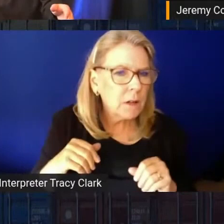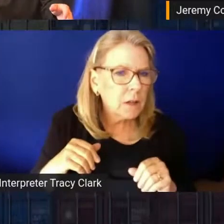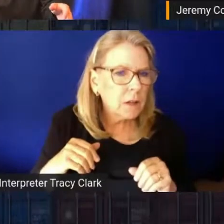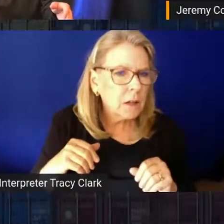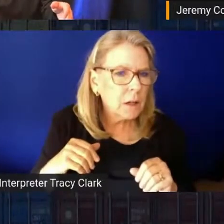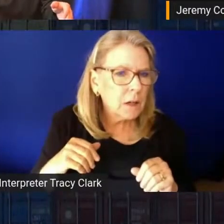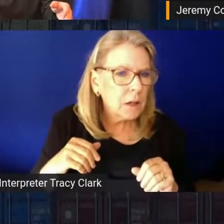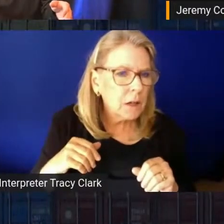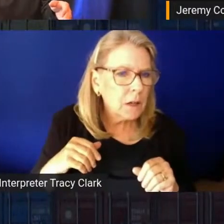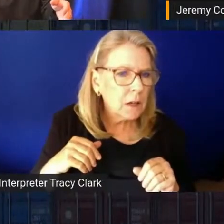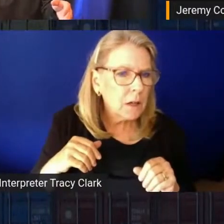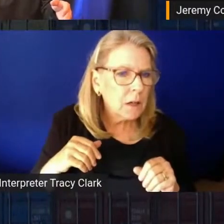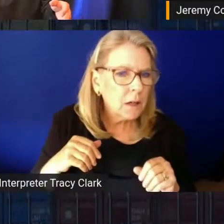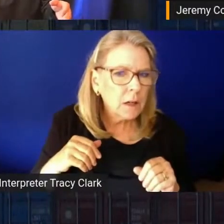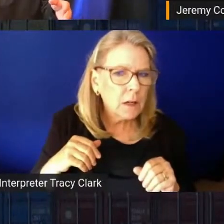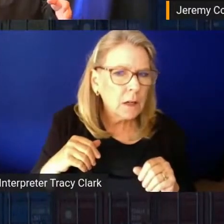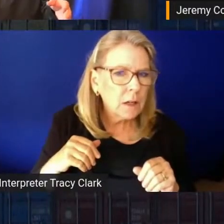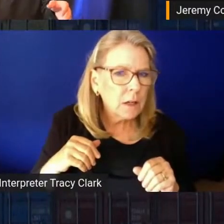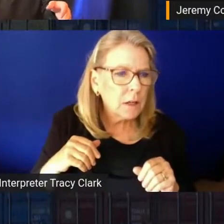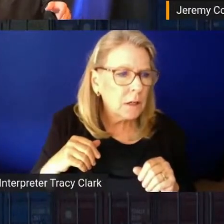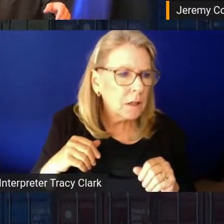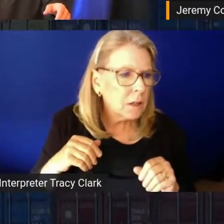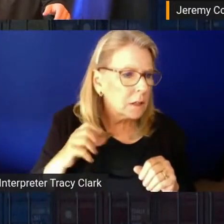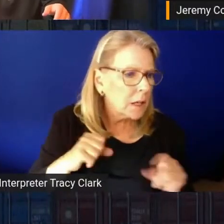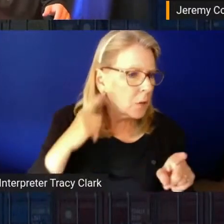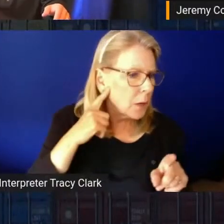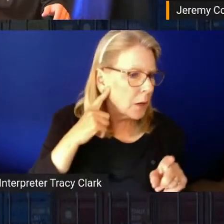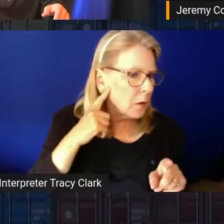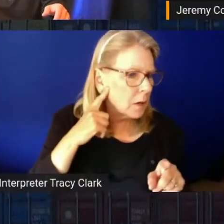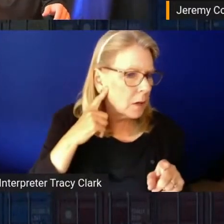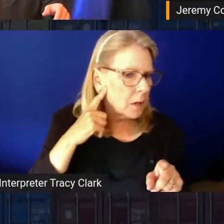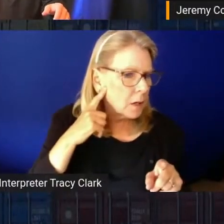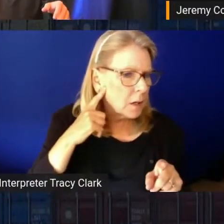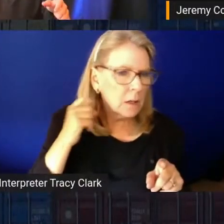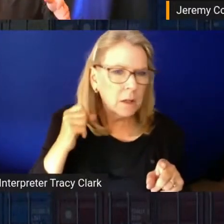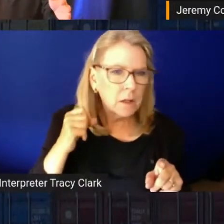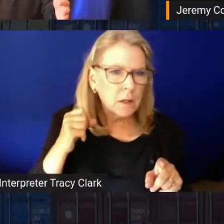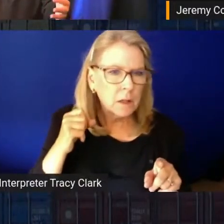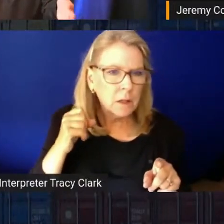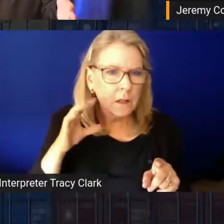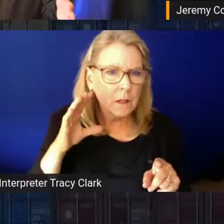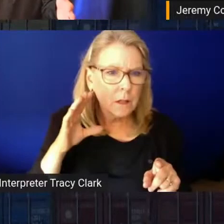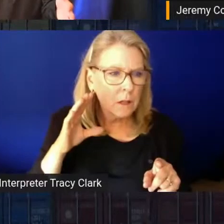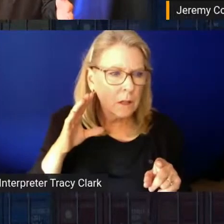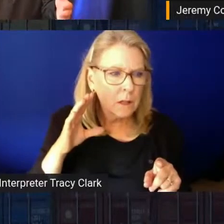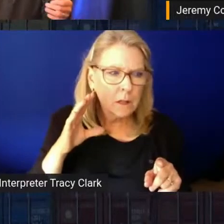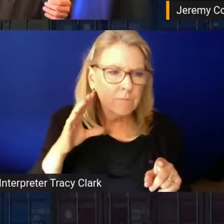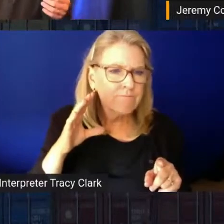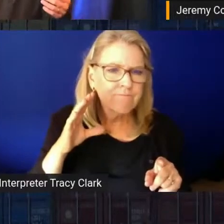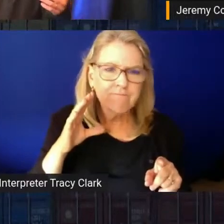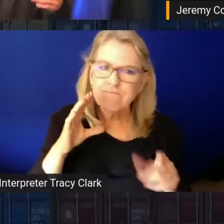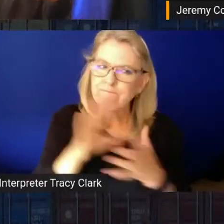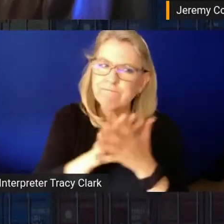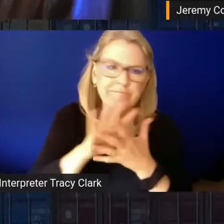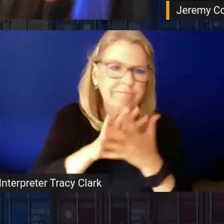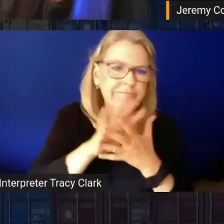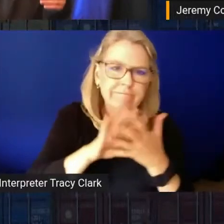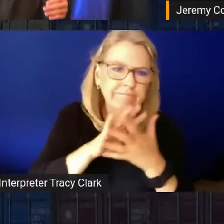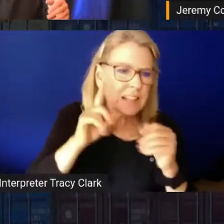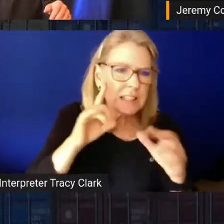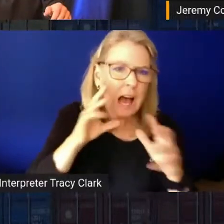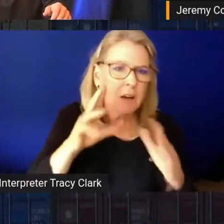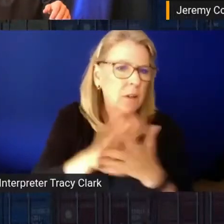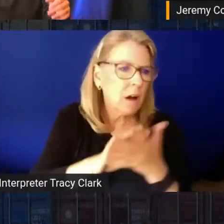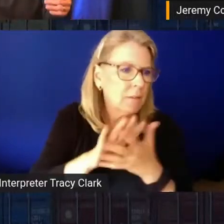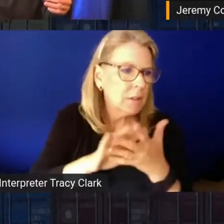80% use case that Rob was saying, like the ecosystem changes quick, and not having to roll that into Kubernetes allows use cases to